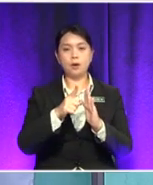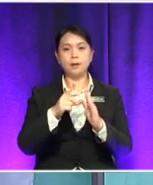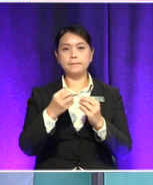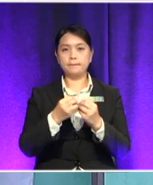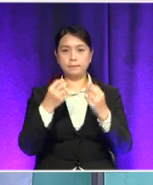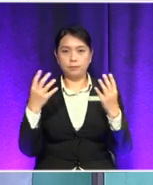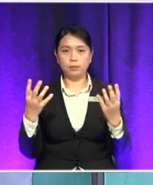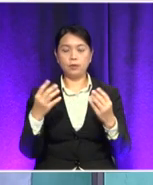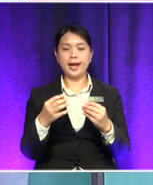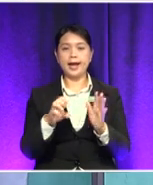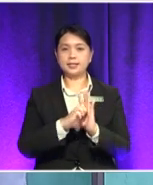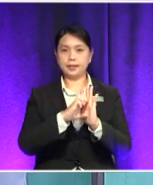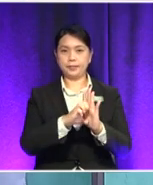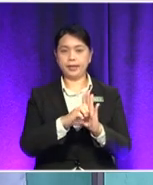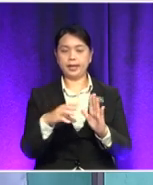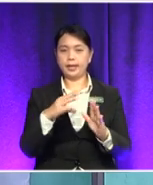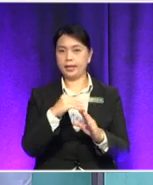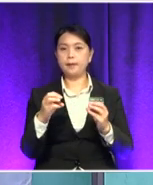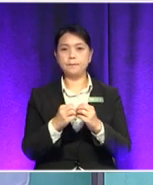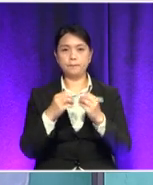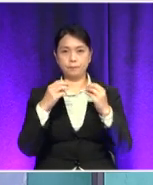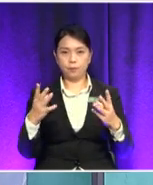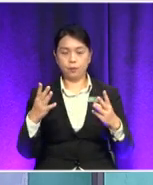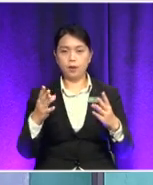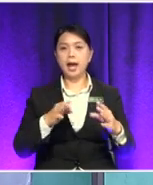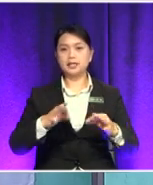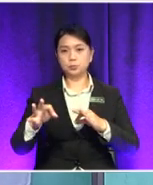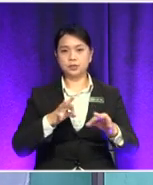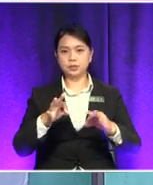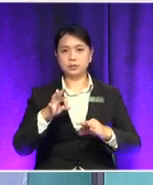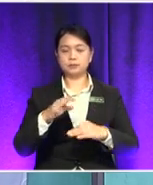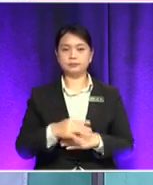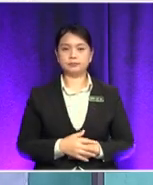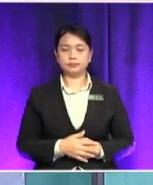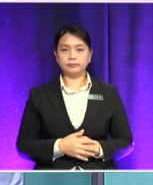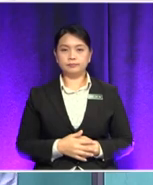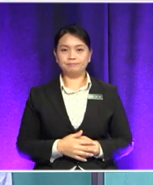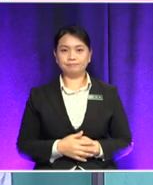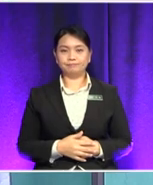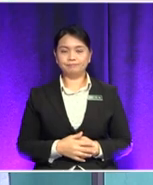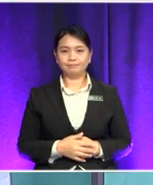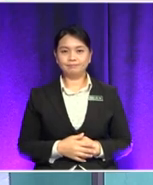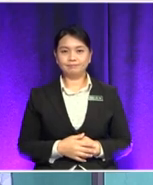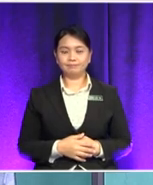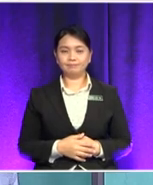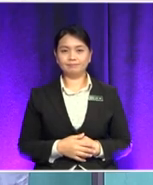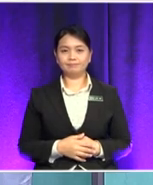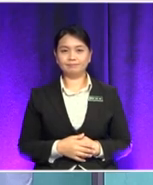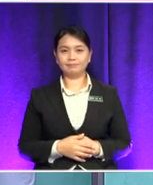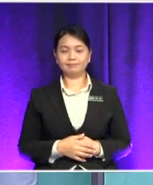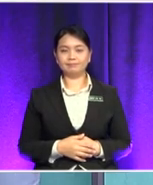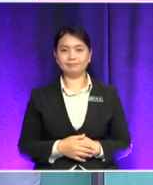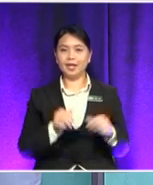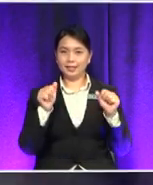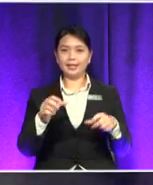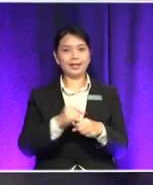to get more explanation and details about the issue or the problem. Can Shahira get one candy for so her Shahira